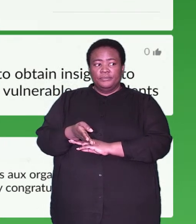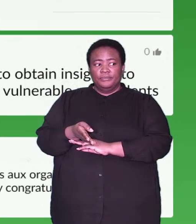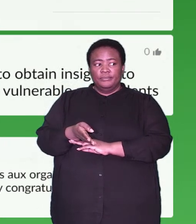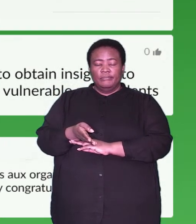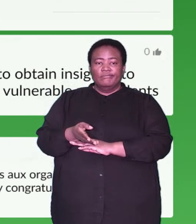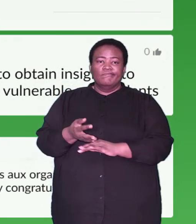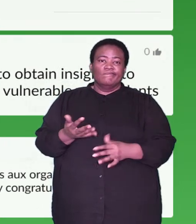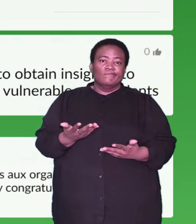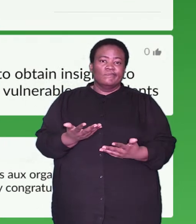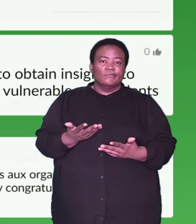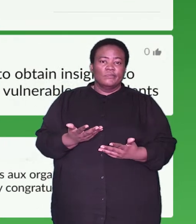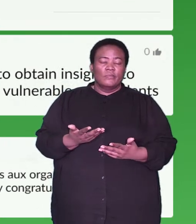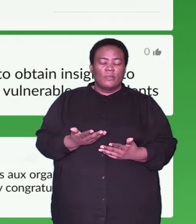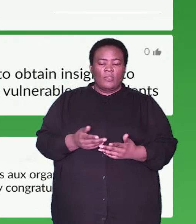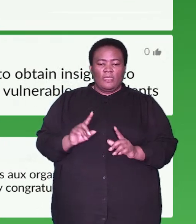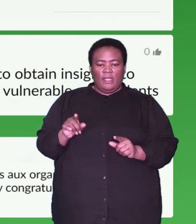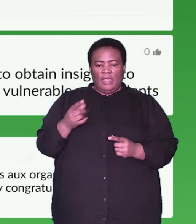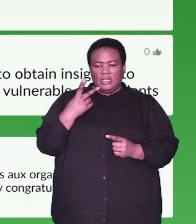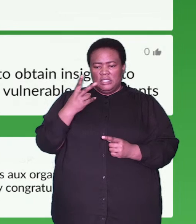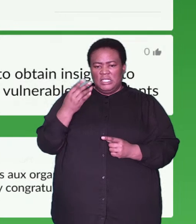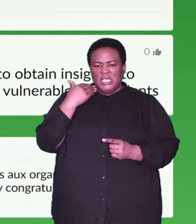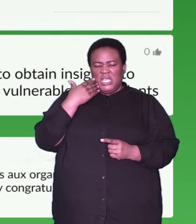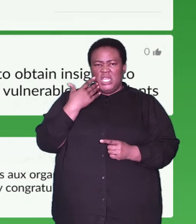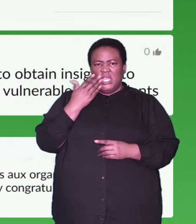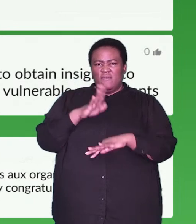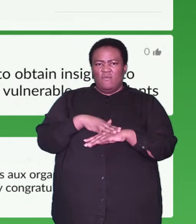I don't see Catherine online yet.